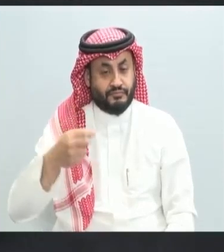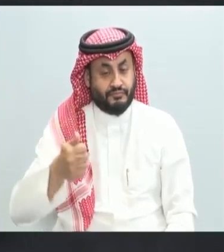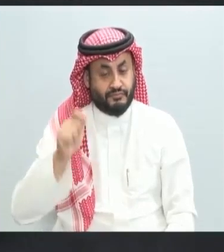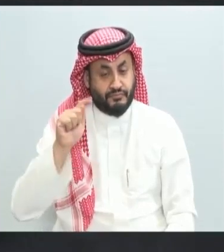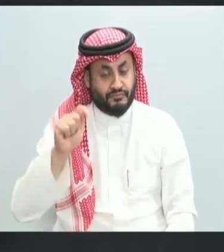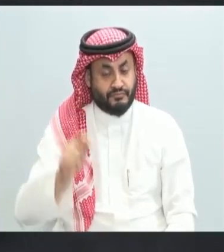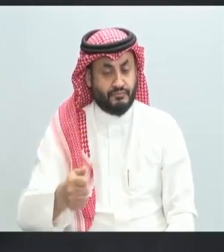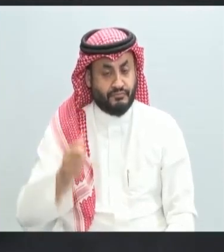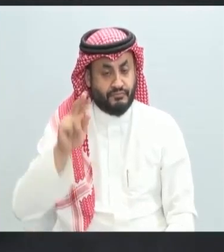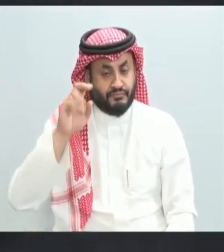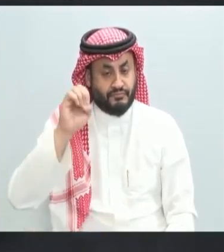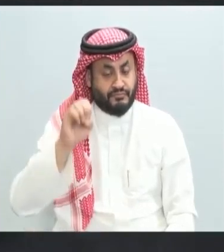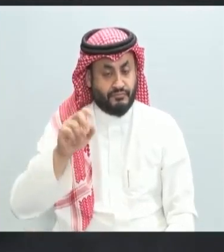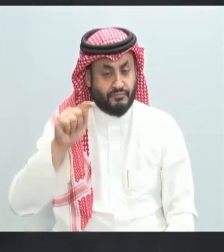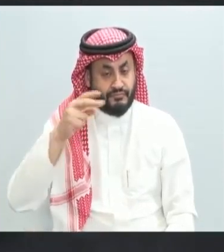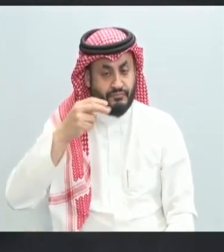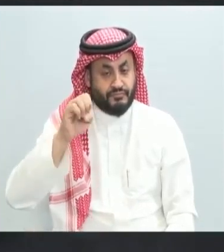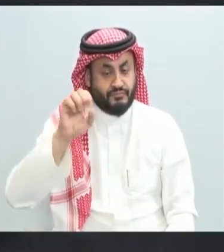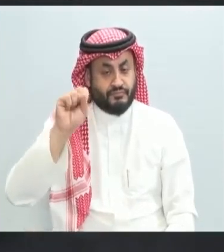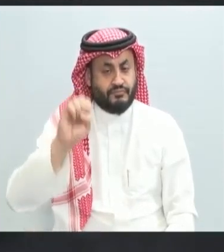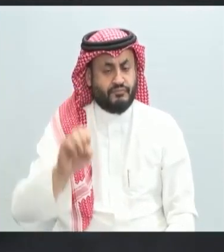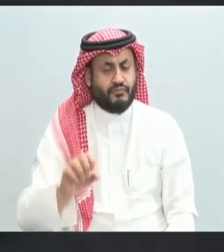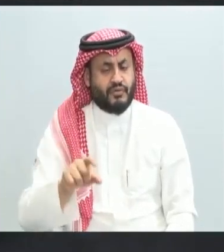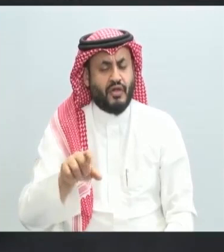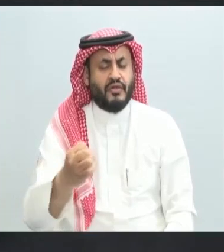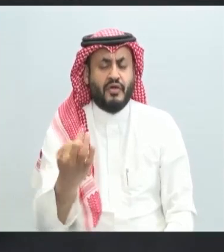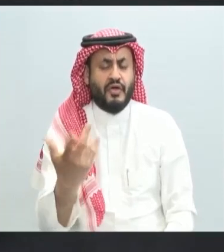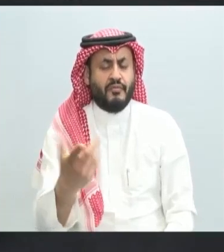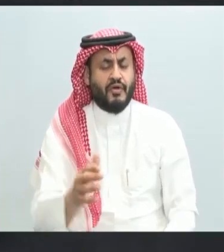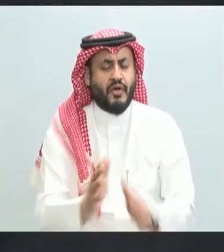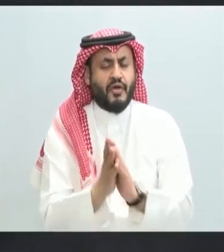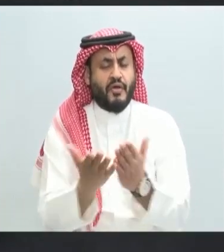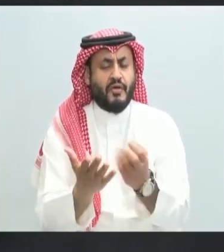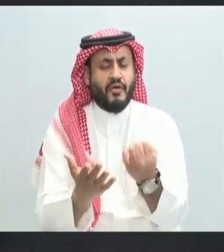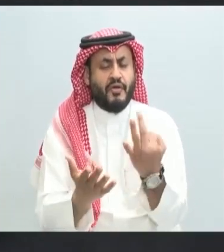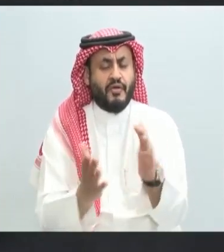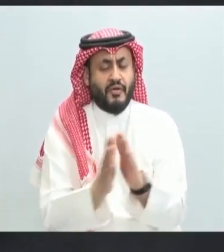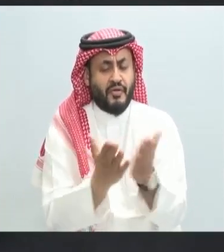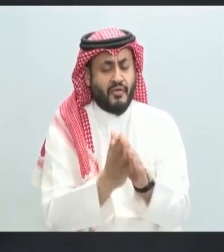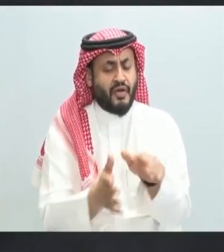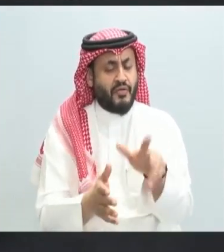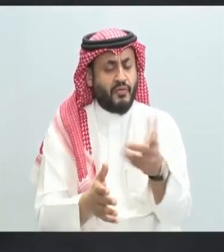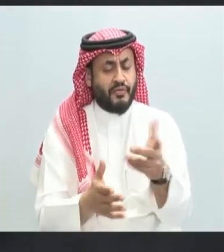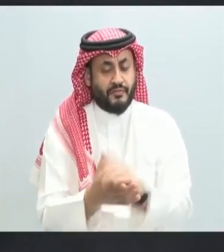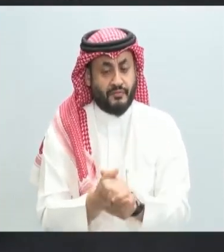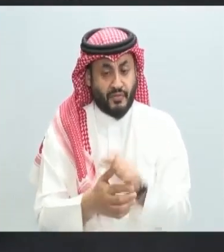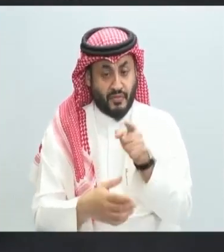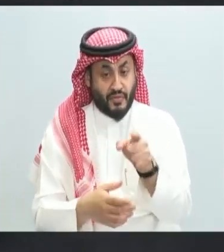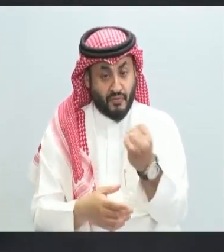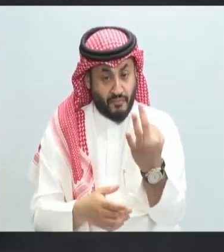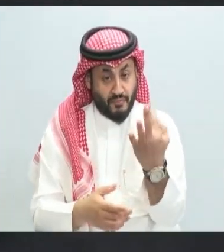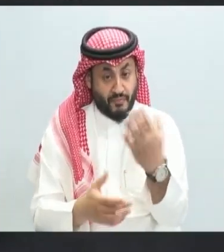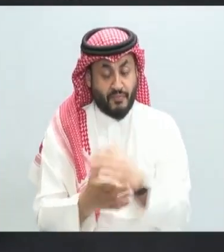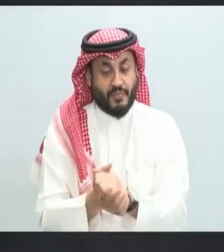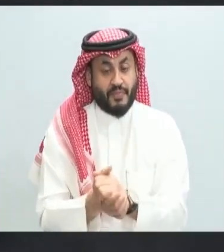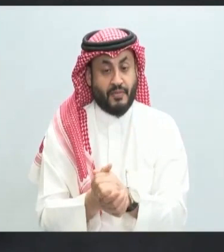for example, when we ask about different books, what are these? Or when we point at different